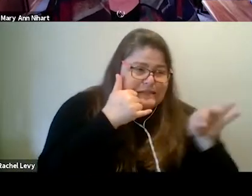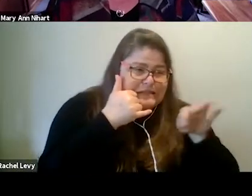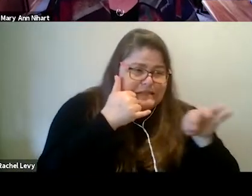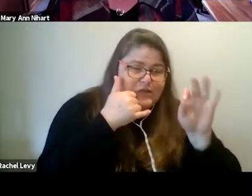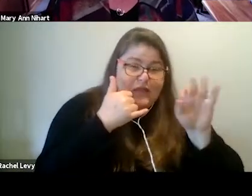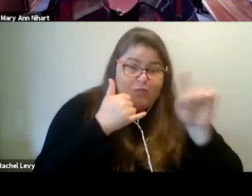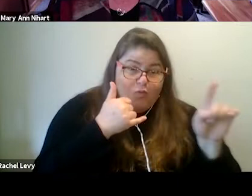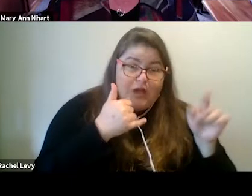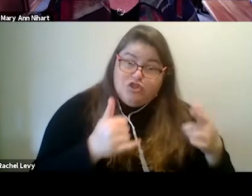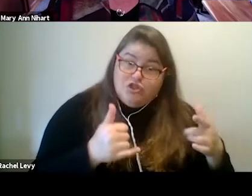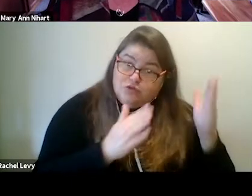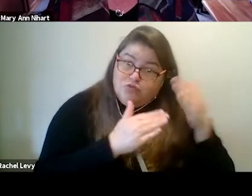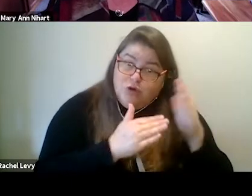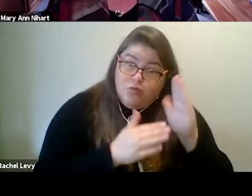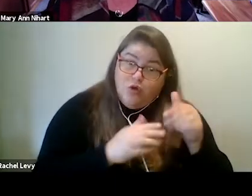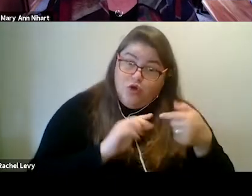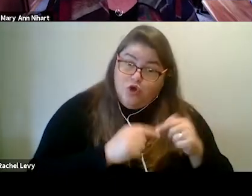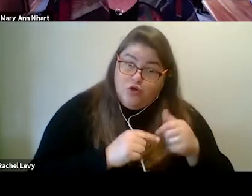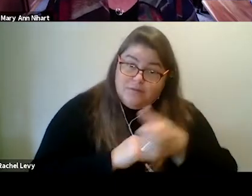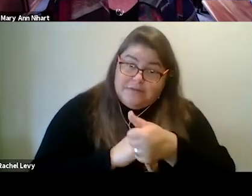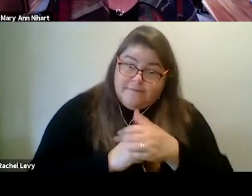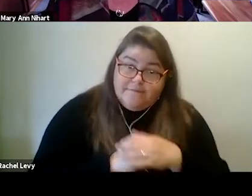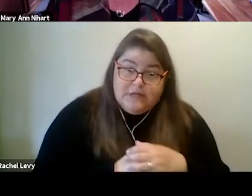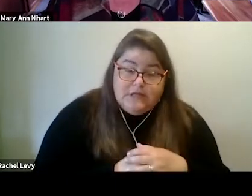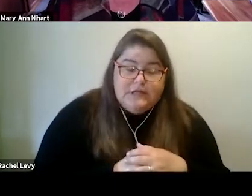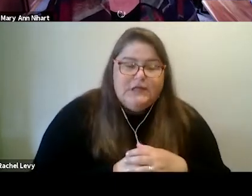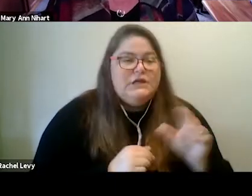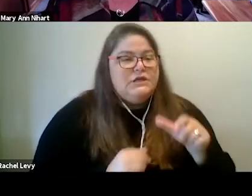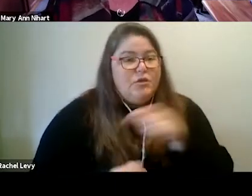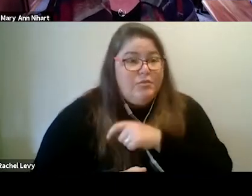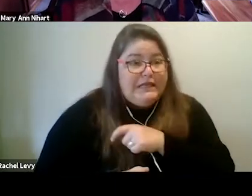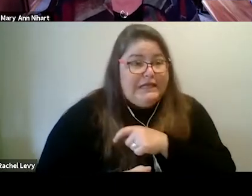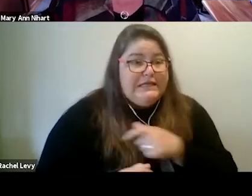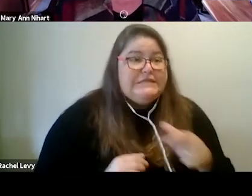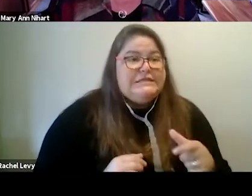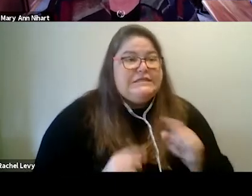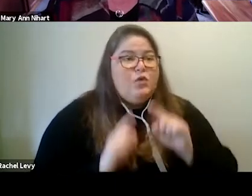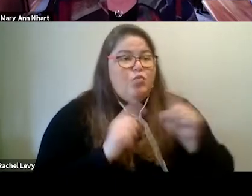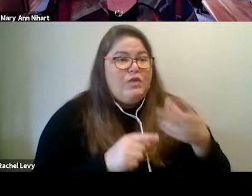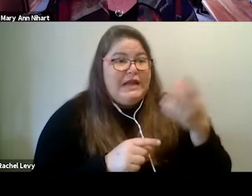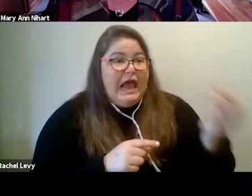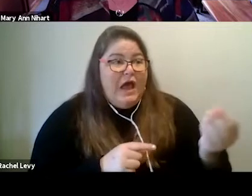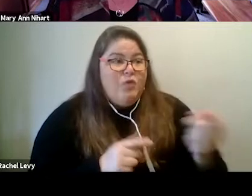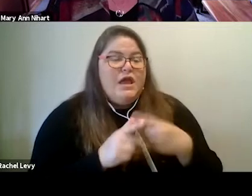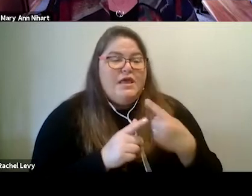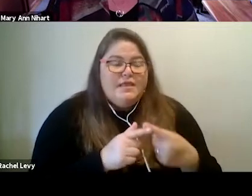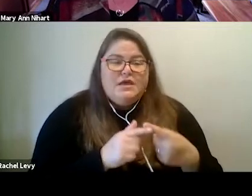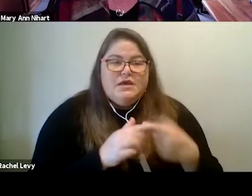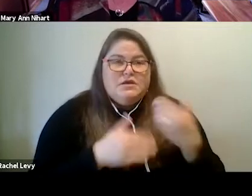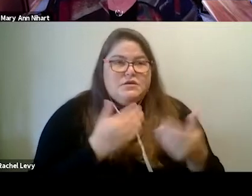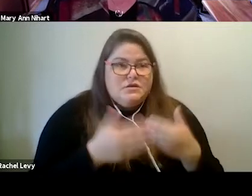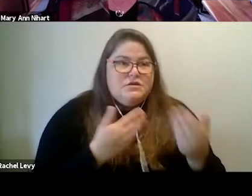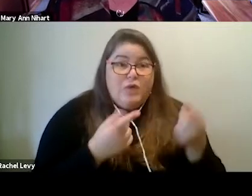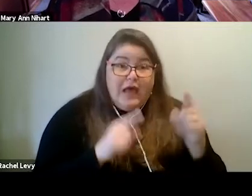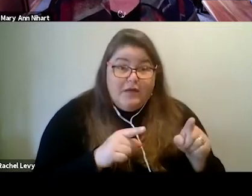very worried that he was going to hurt himself. The police went out, and shortly after that, there was